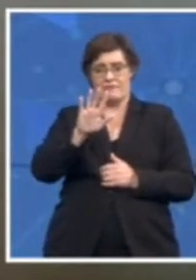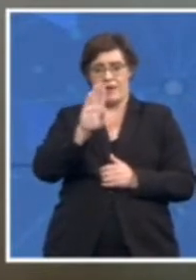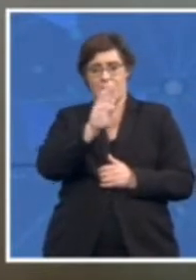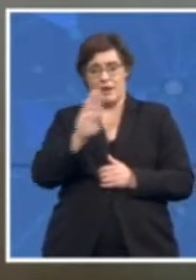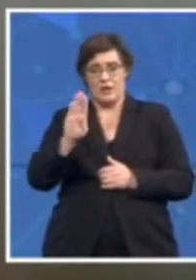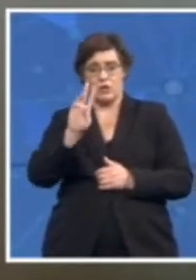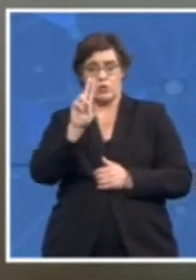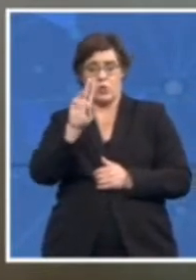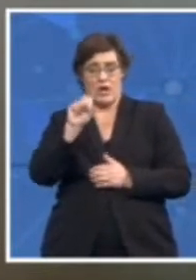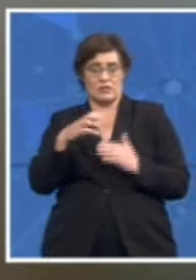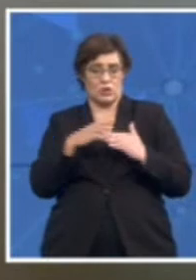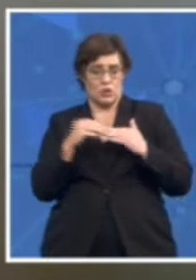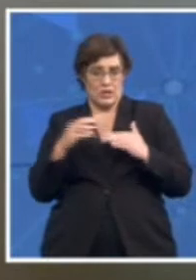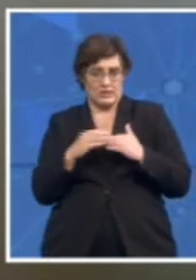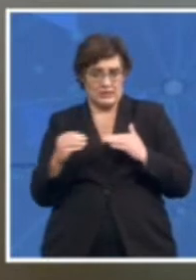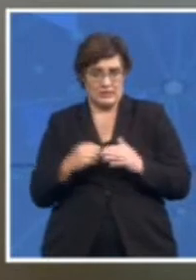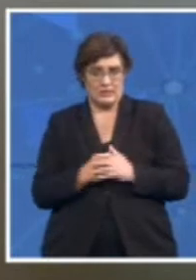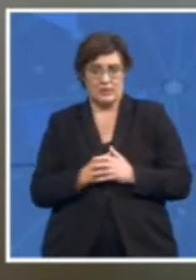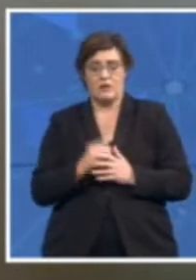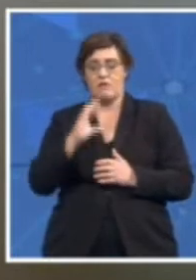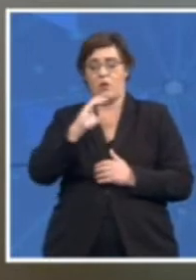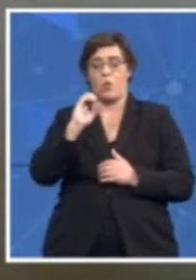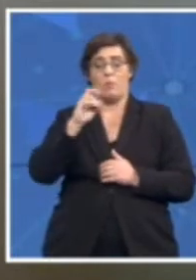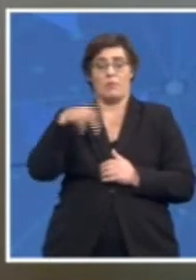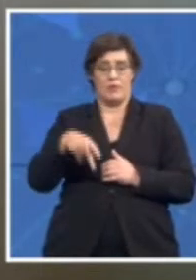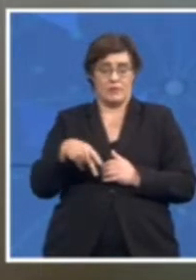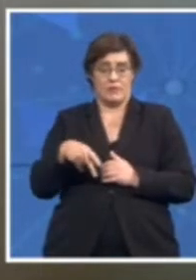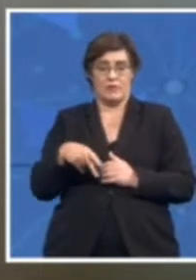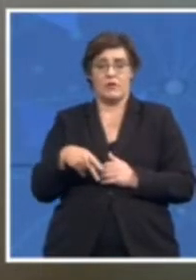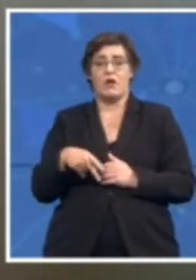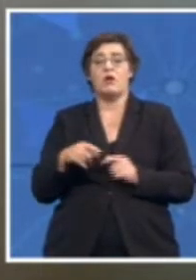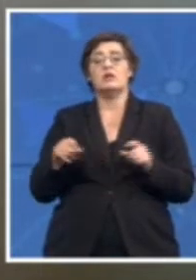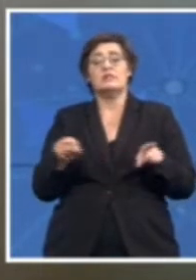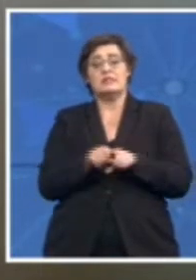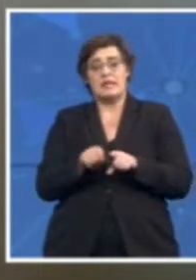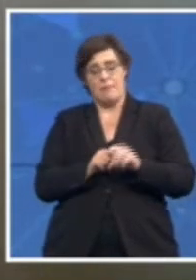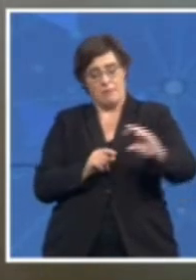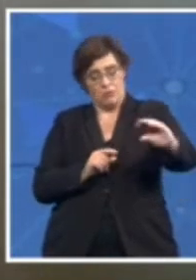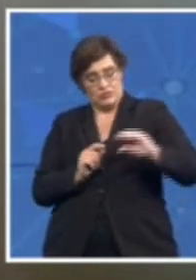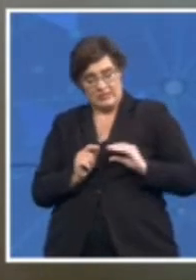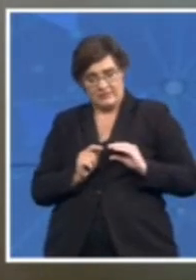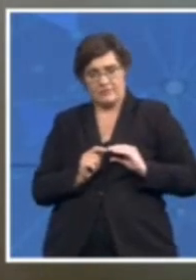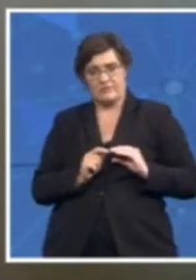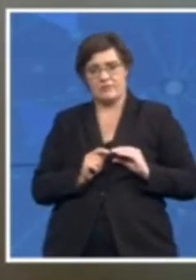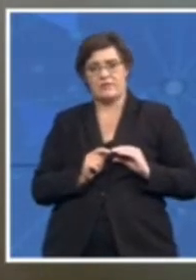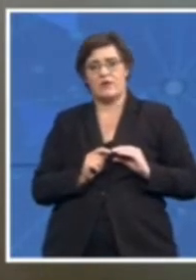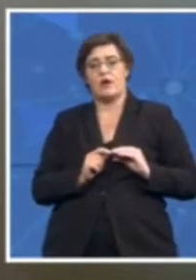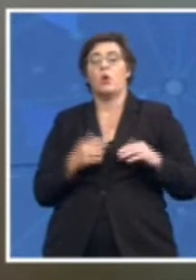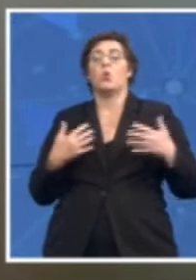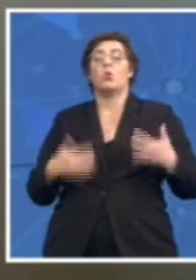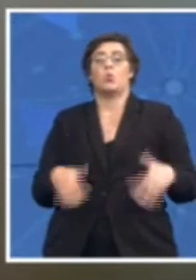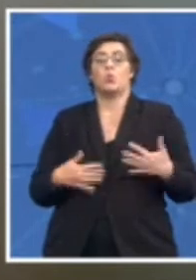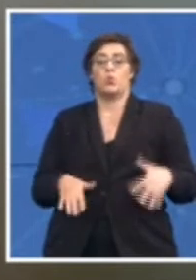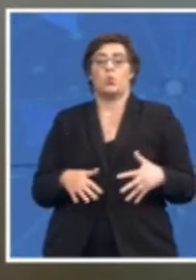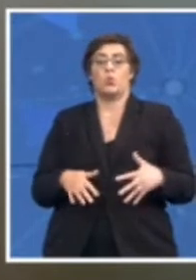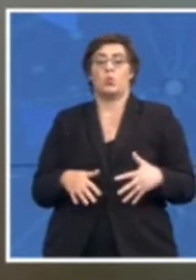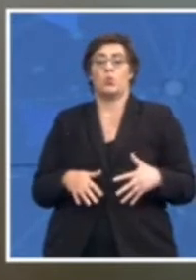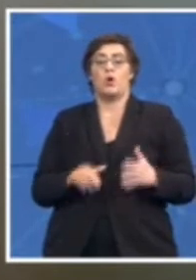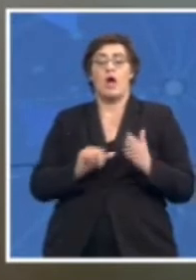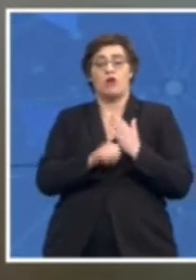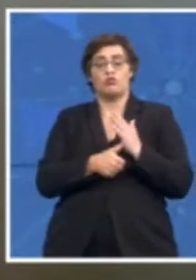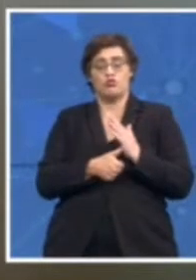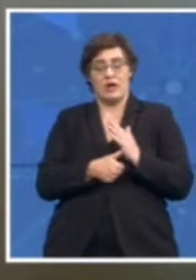COP, we are already receiving some very significant grant financing from a